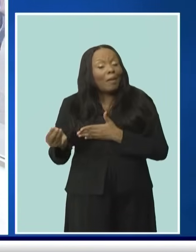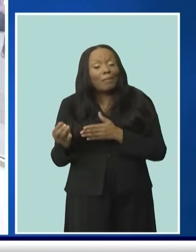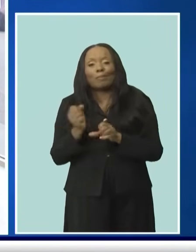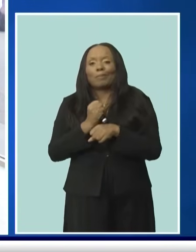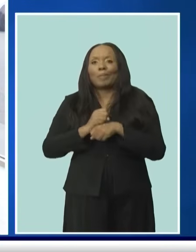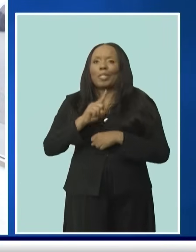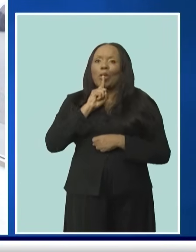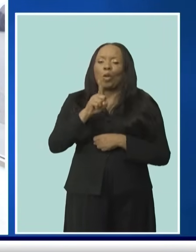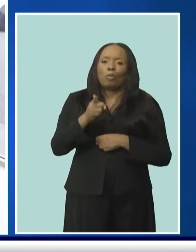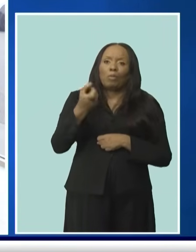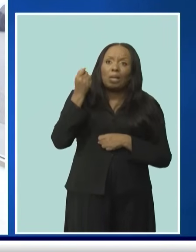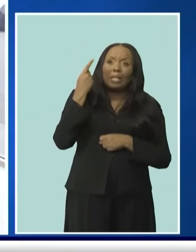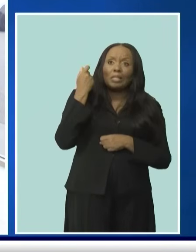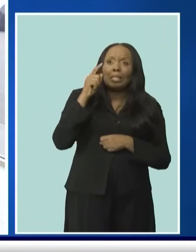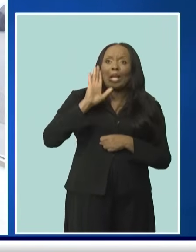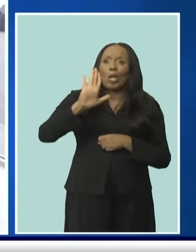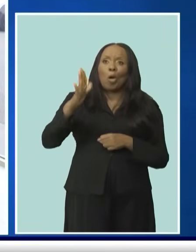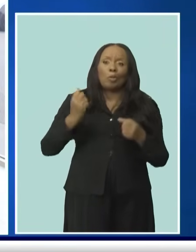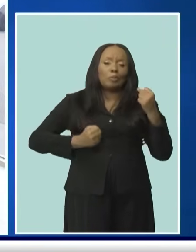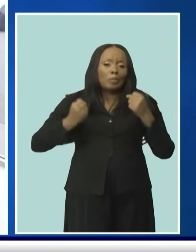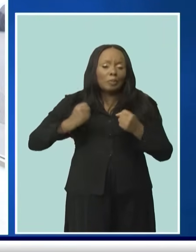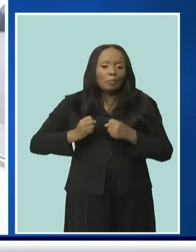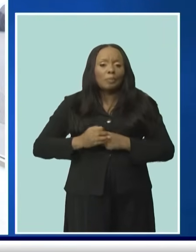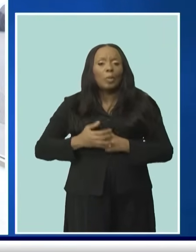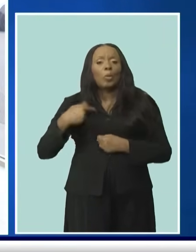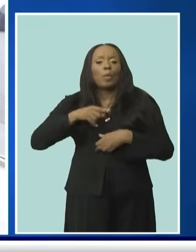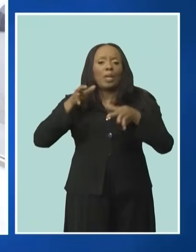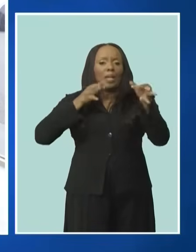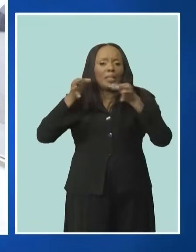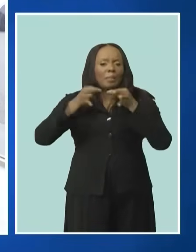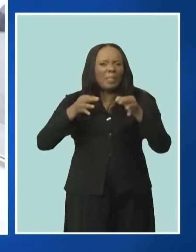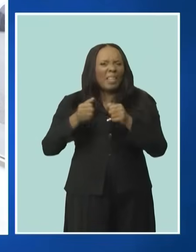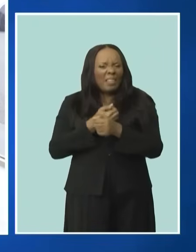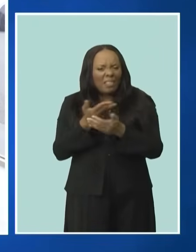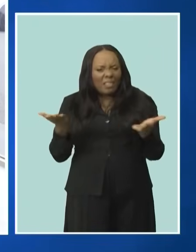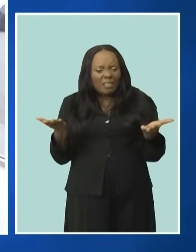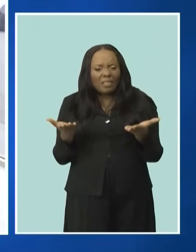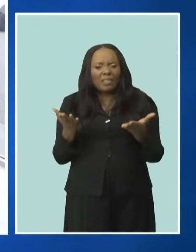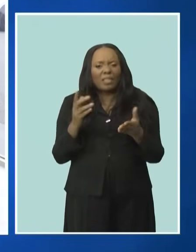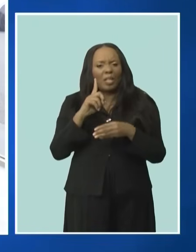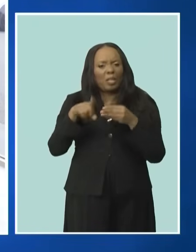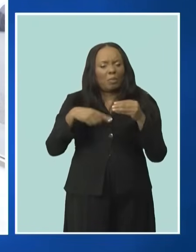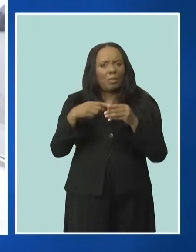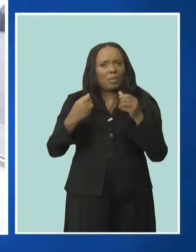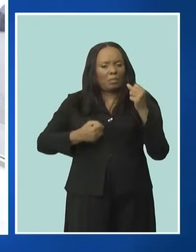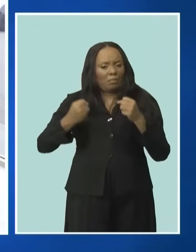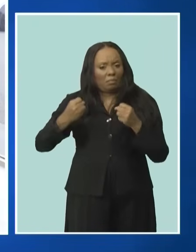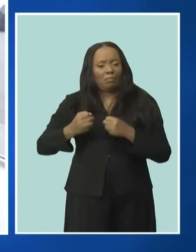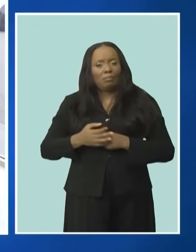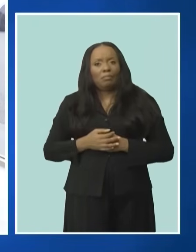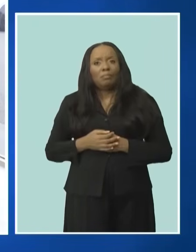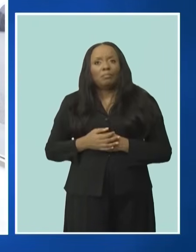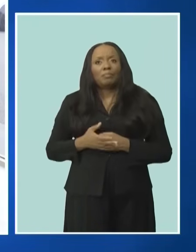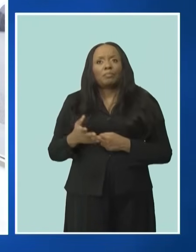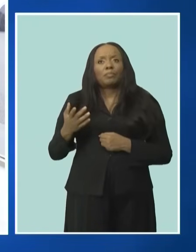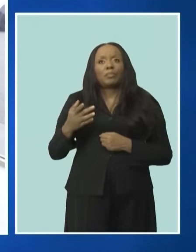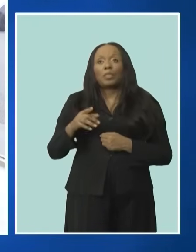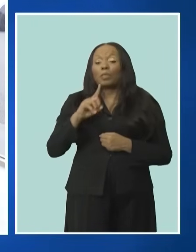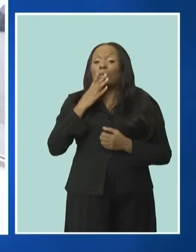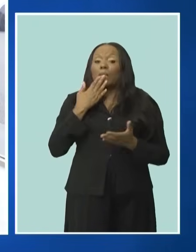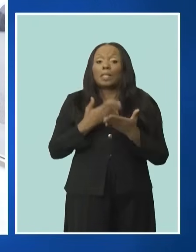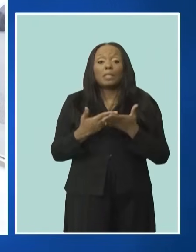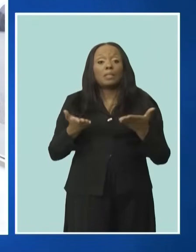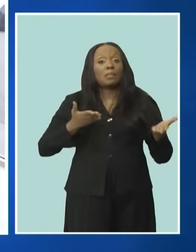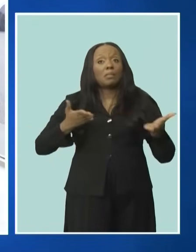that you understand the vehicle that you're purchasing. We explain all of the features, and with servicing being included, you really have no